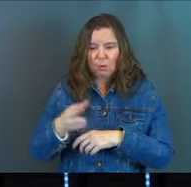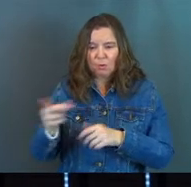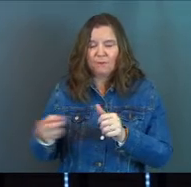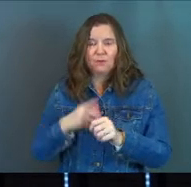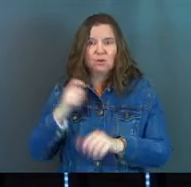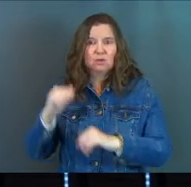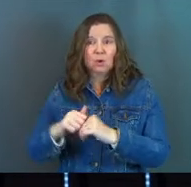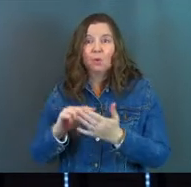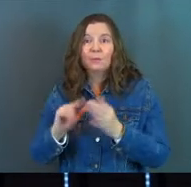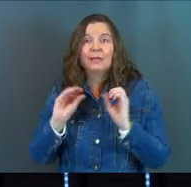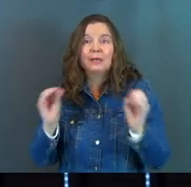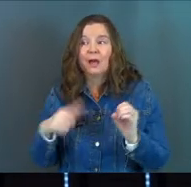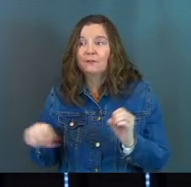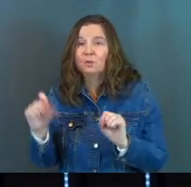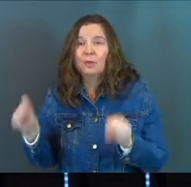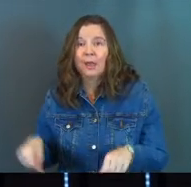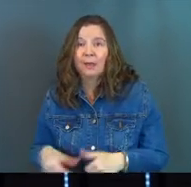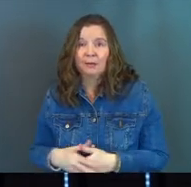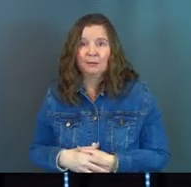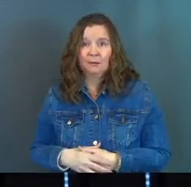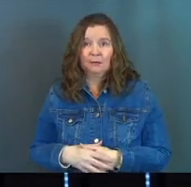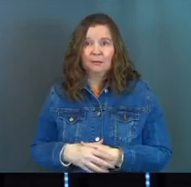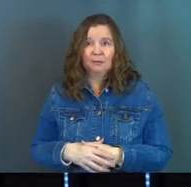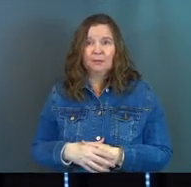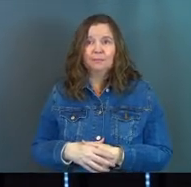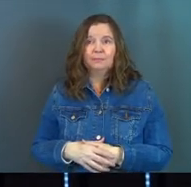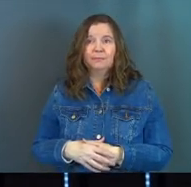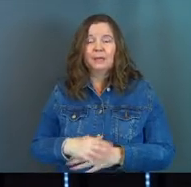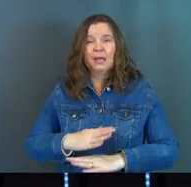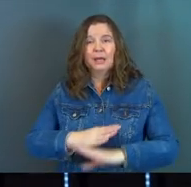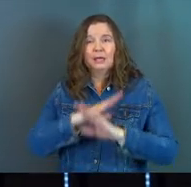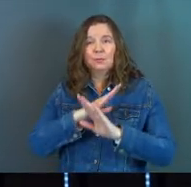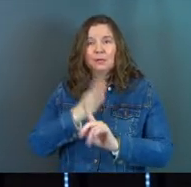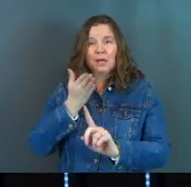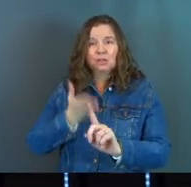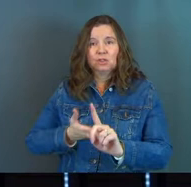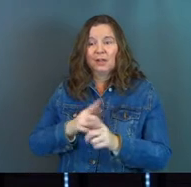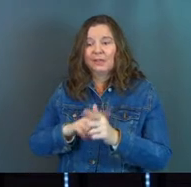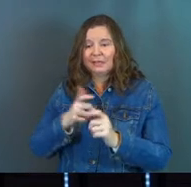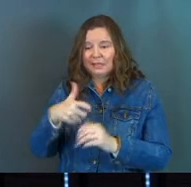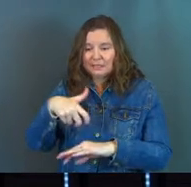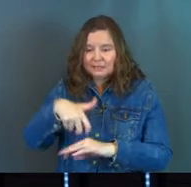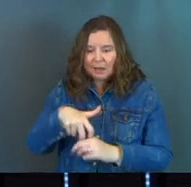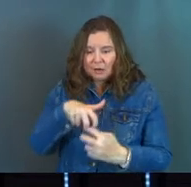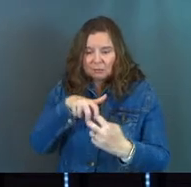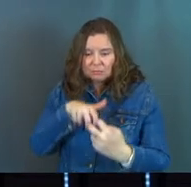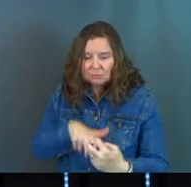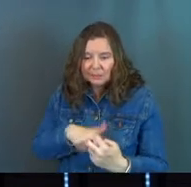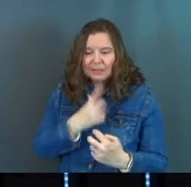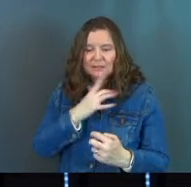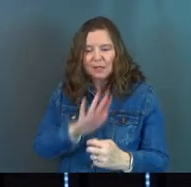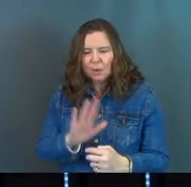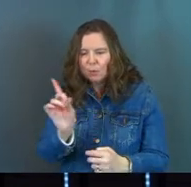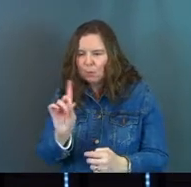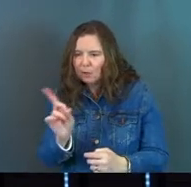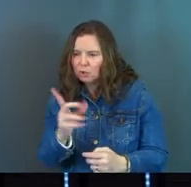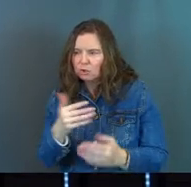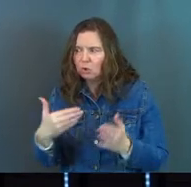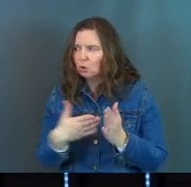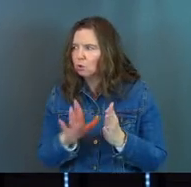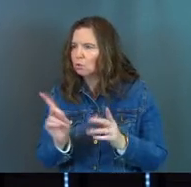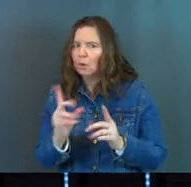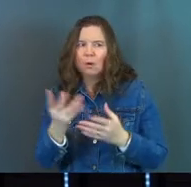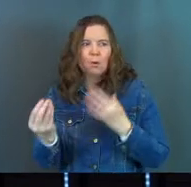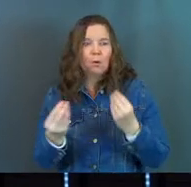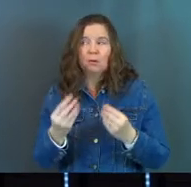at her, which means none of you can. And he protects her, and then he gets down at her level and says, where did your